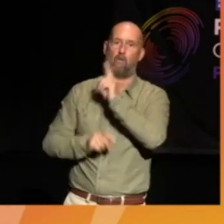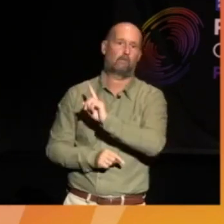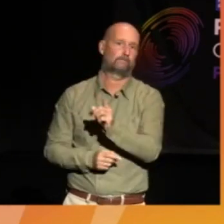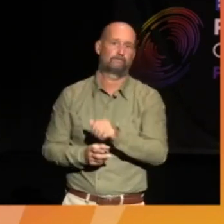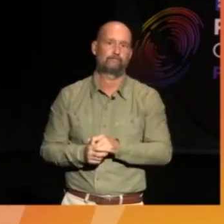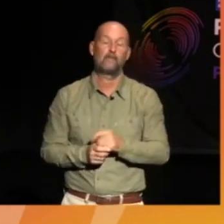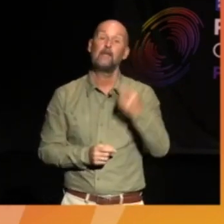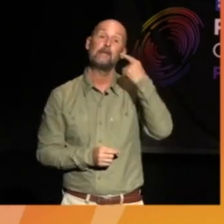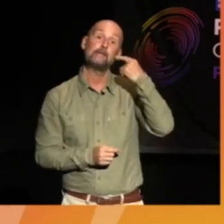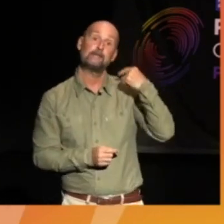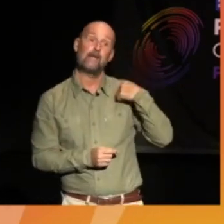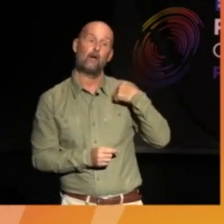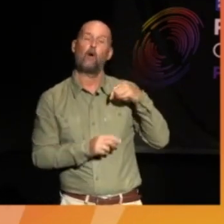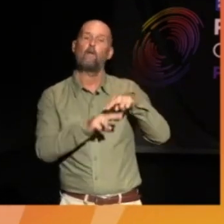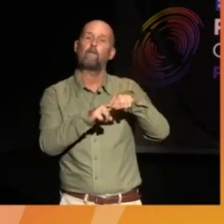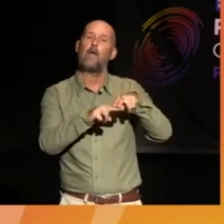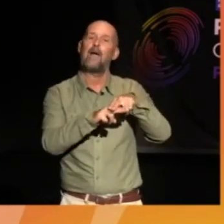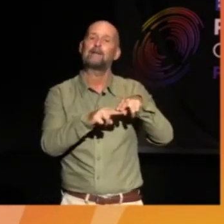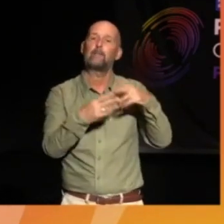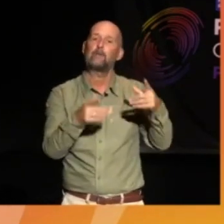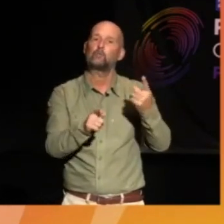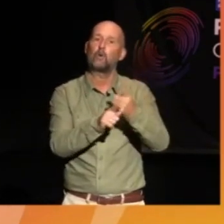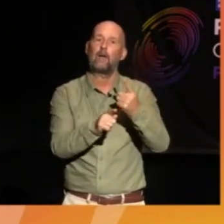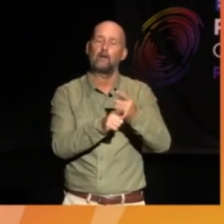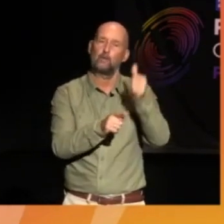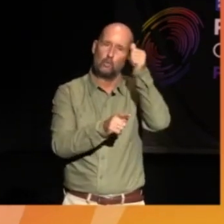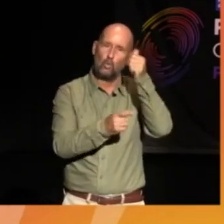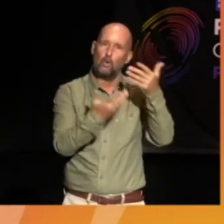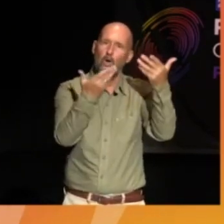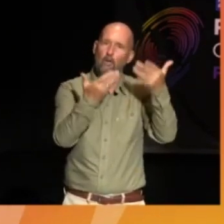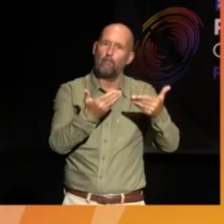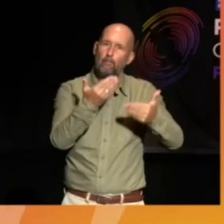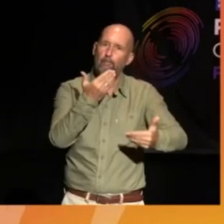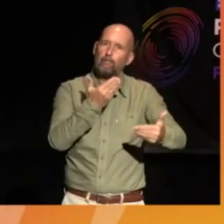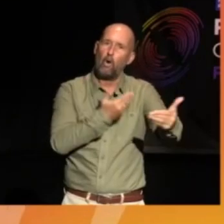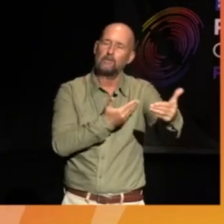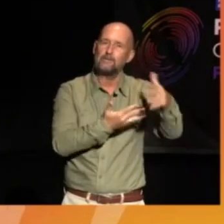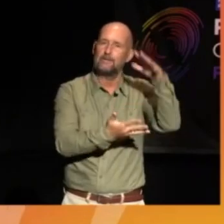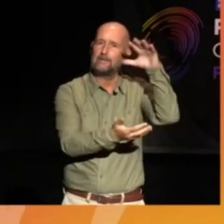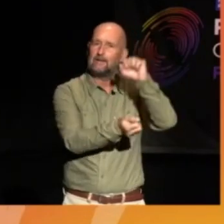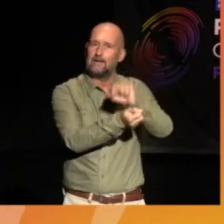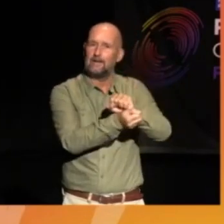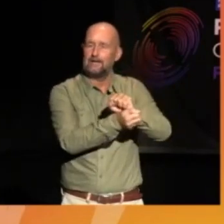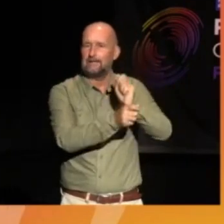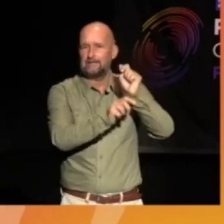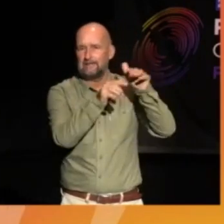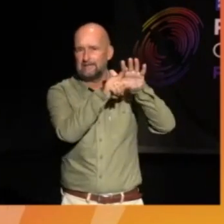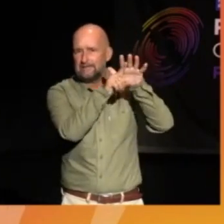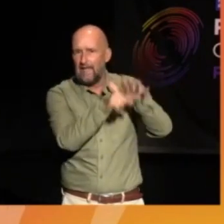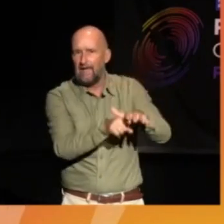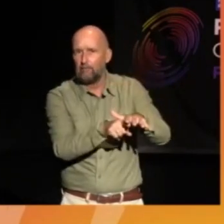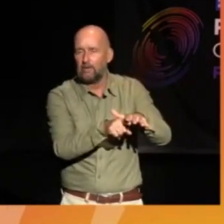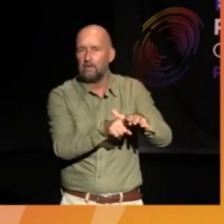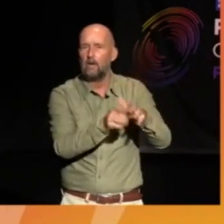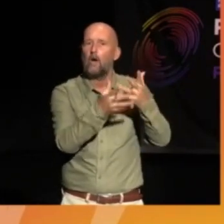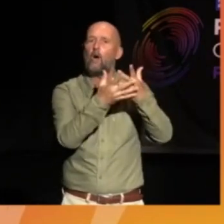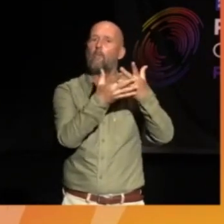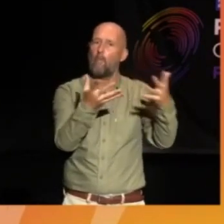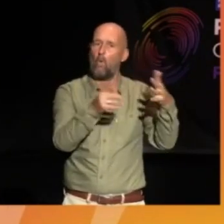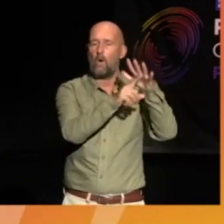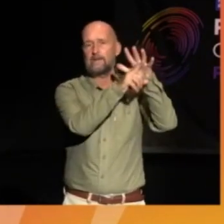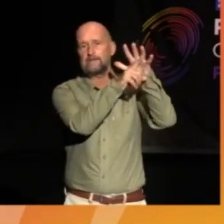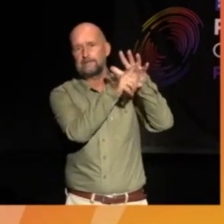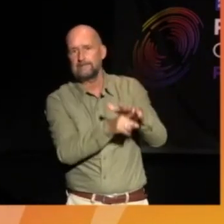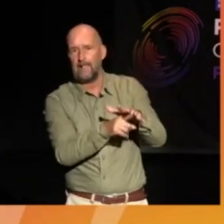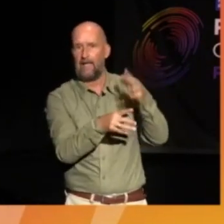Yesterday we were talking about, well, Friday we were talking about modern slavery, and the facts that we now know, which is there are more slaves in